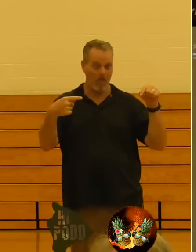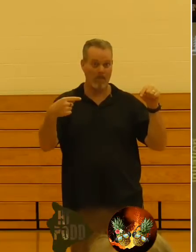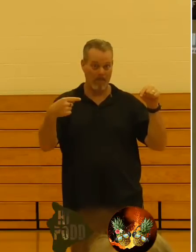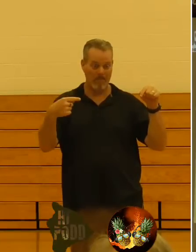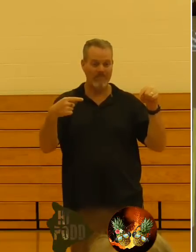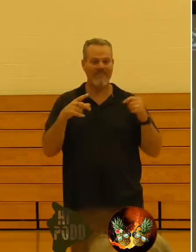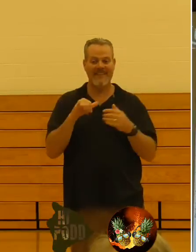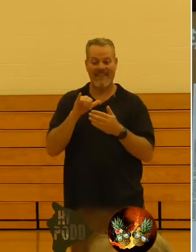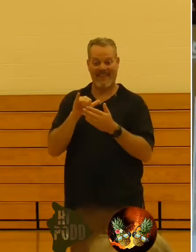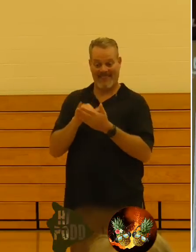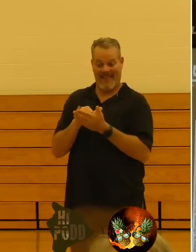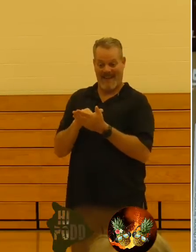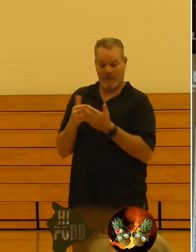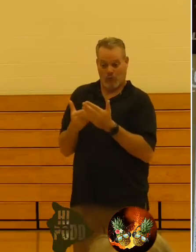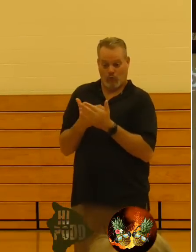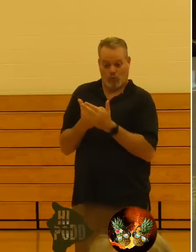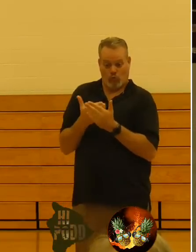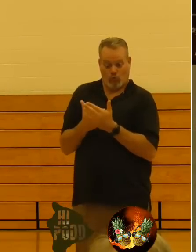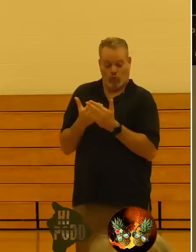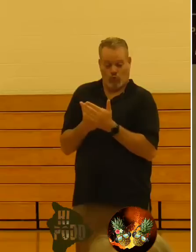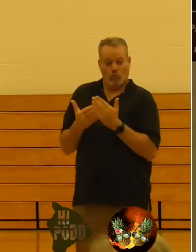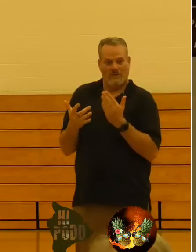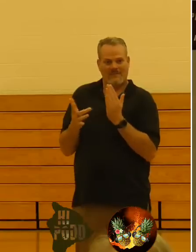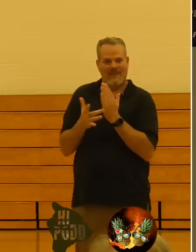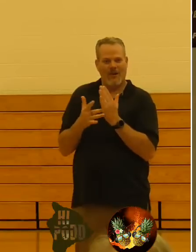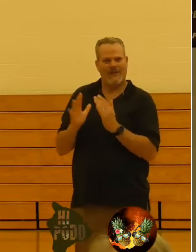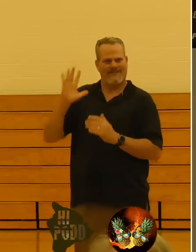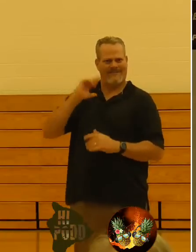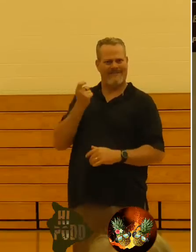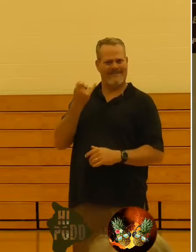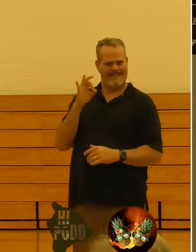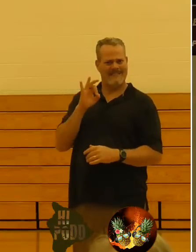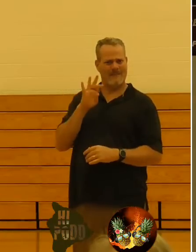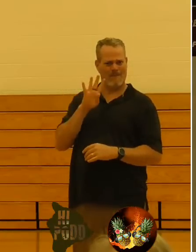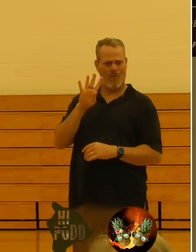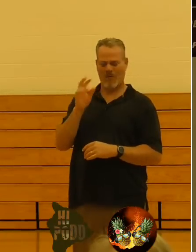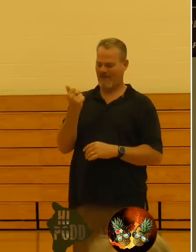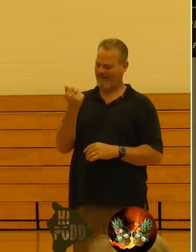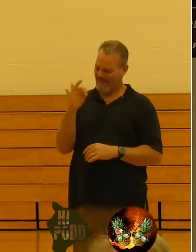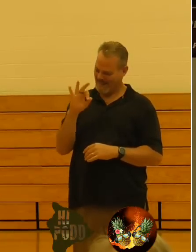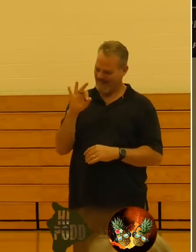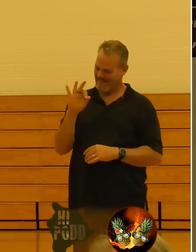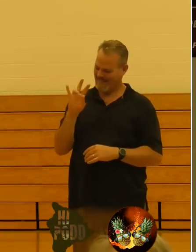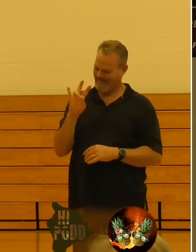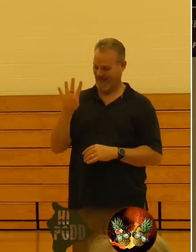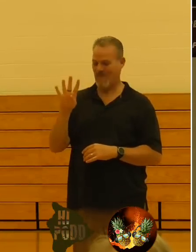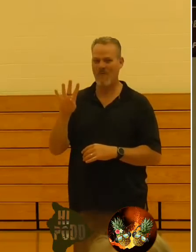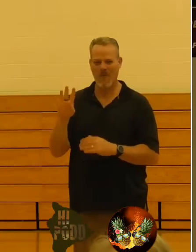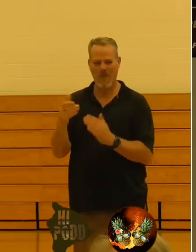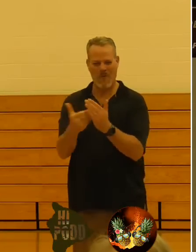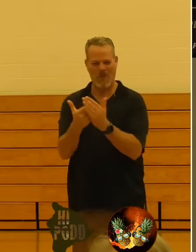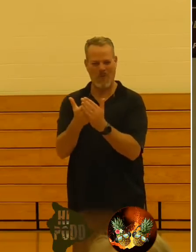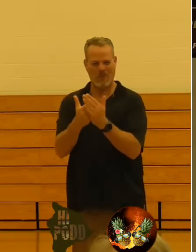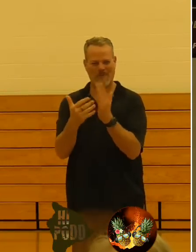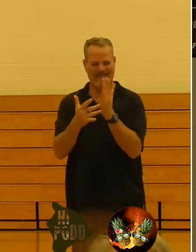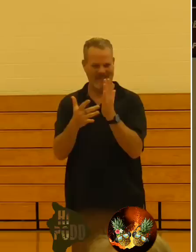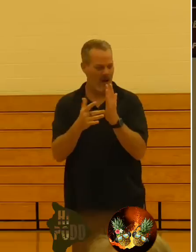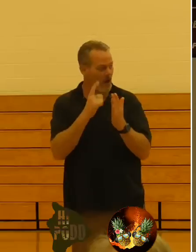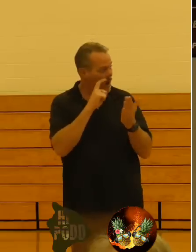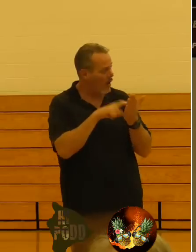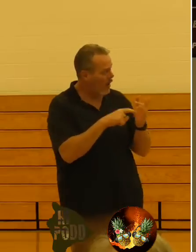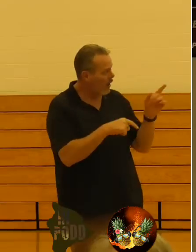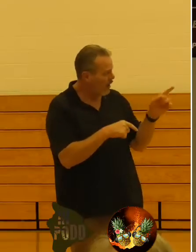line online just prior to the 74 event. You can see we got a couple readings, and you can